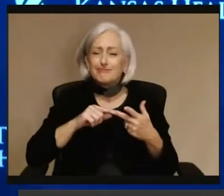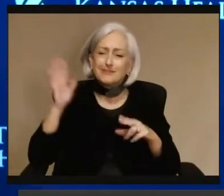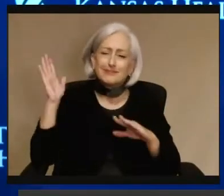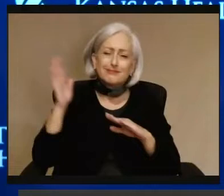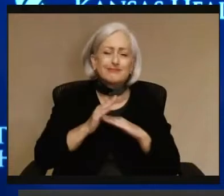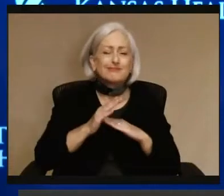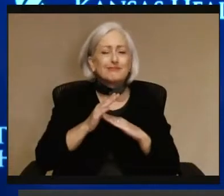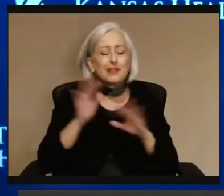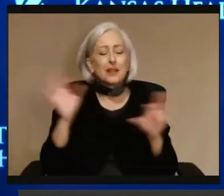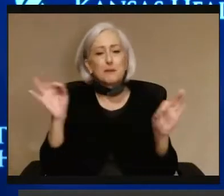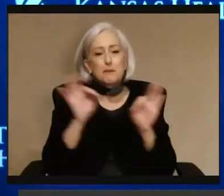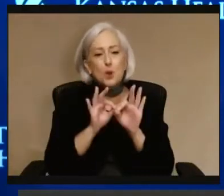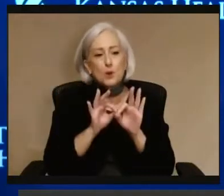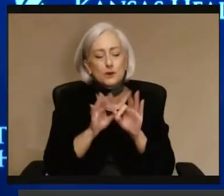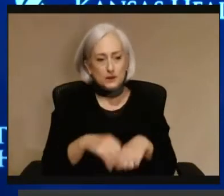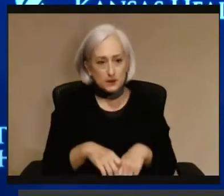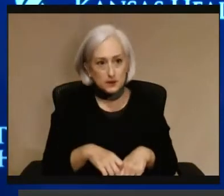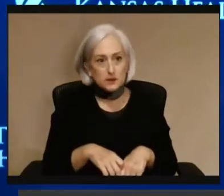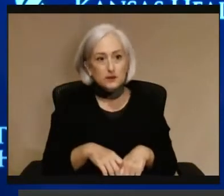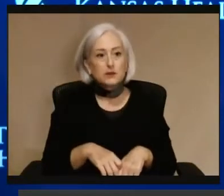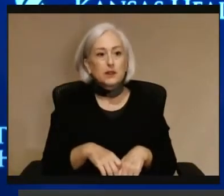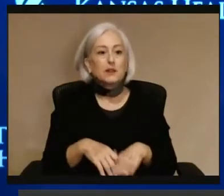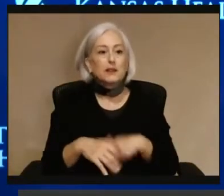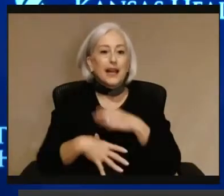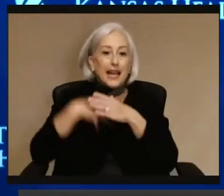obviously staying active and getting outdoors. So,